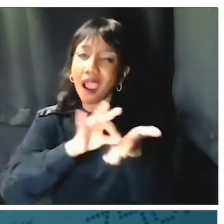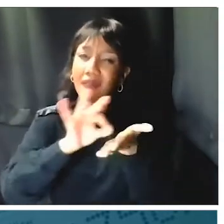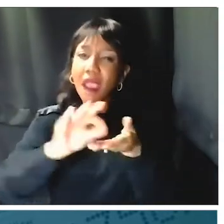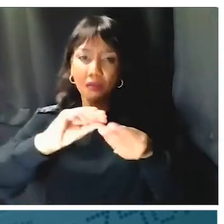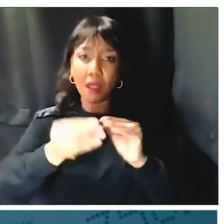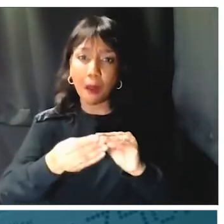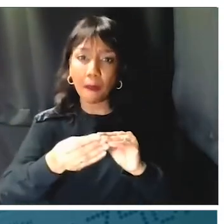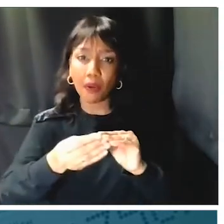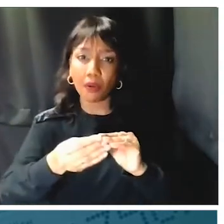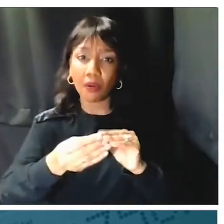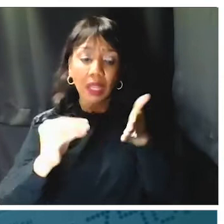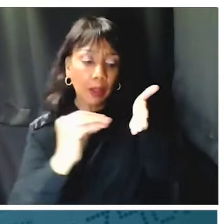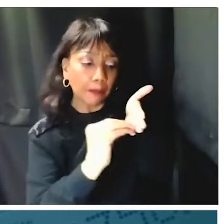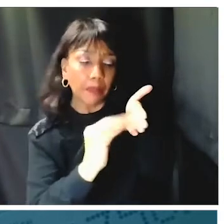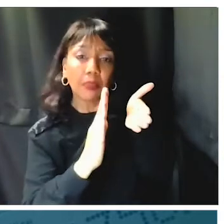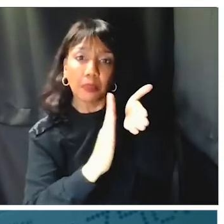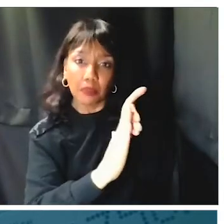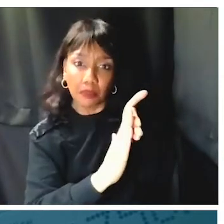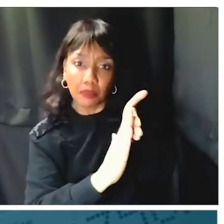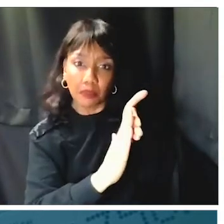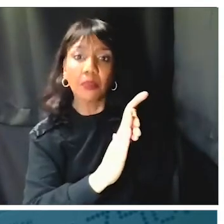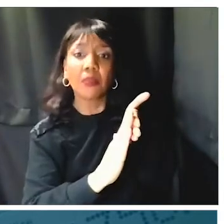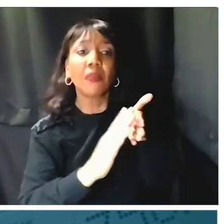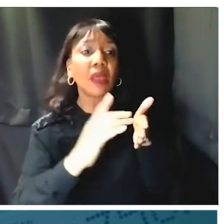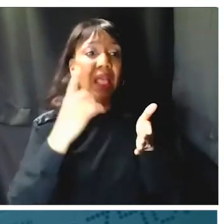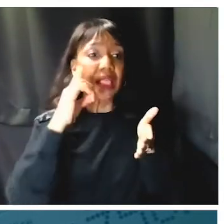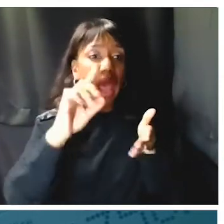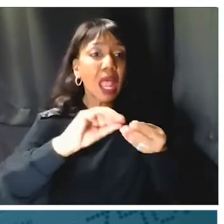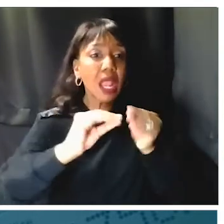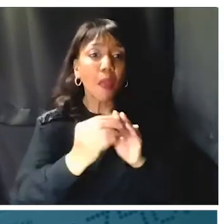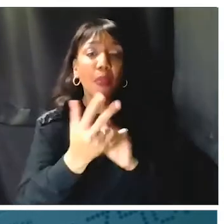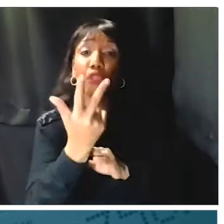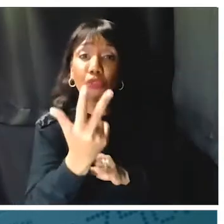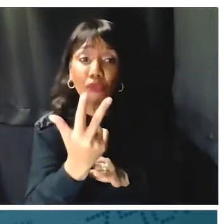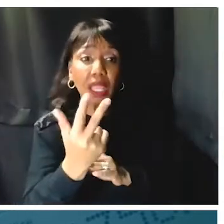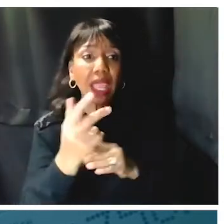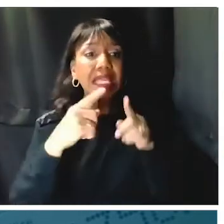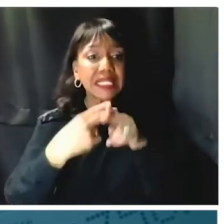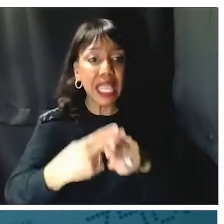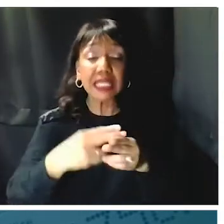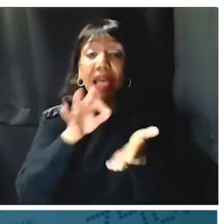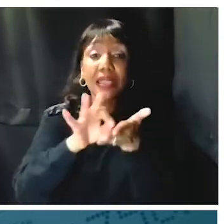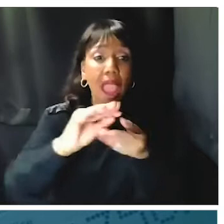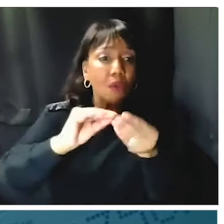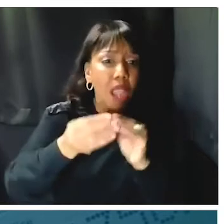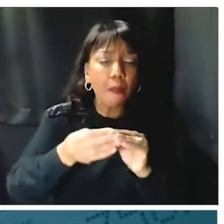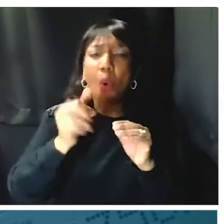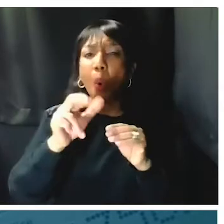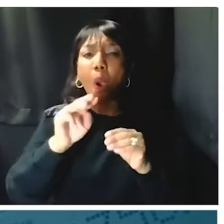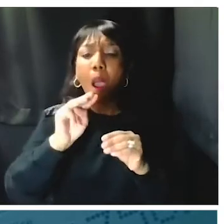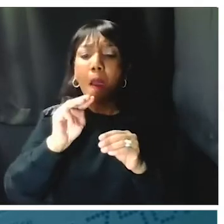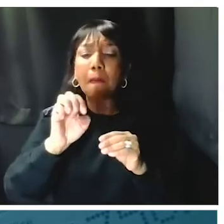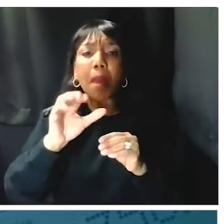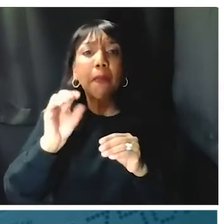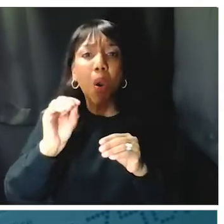number. Place this information on the Payment for Account Number line or the memo line.